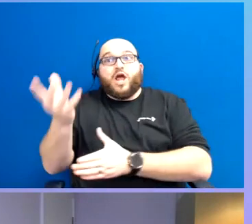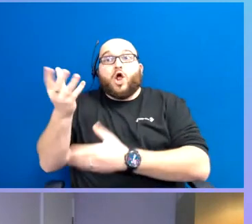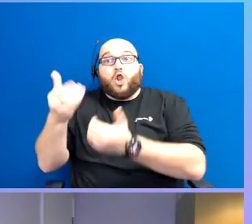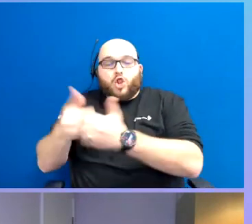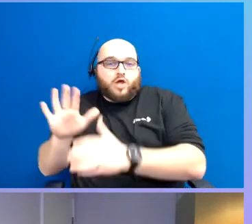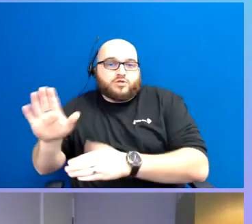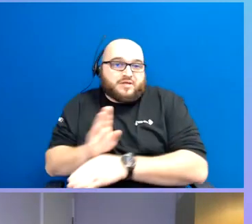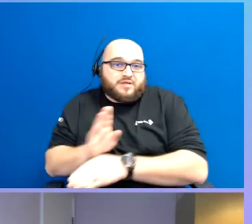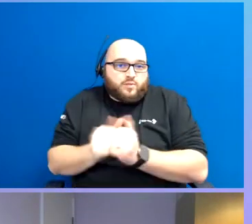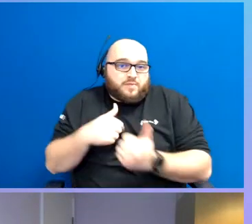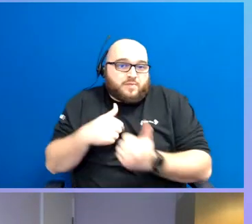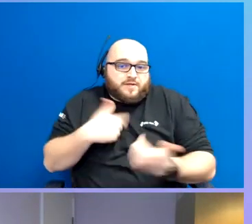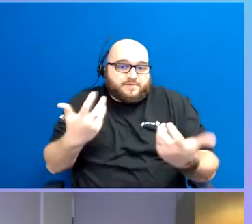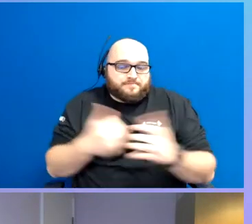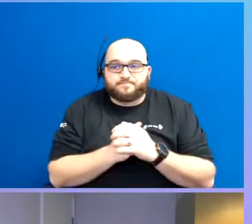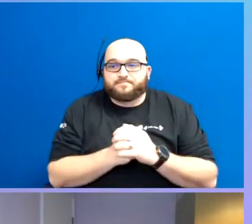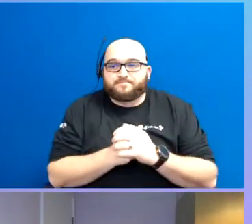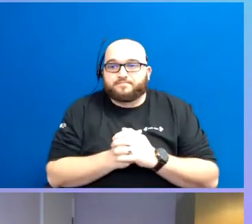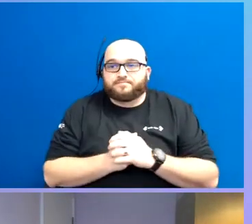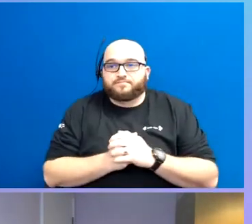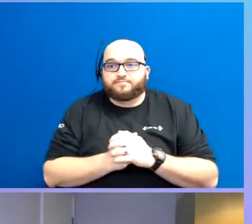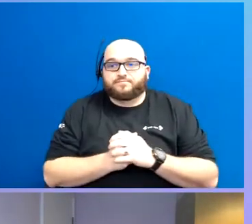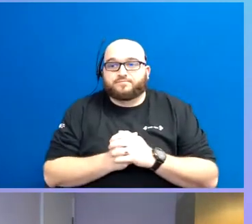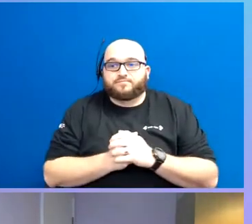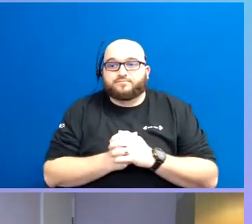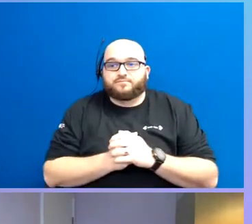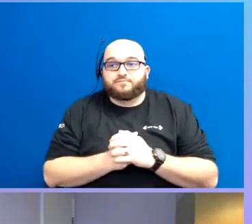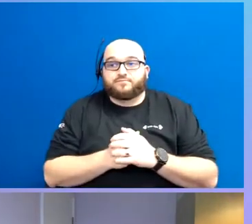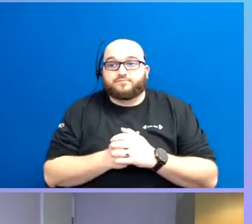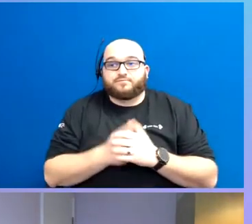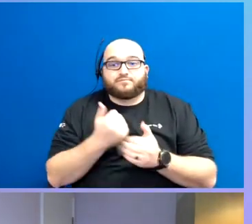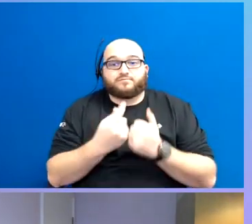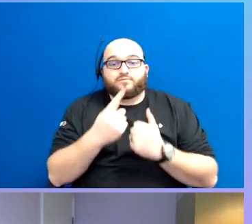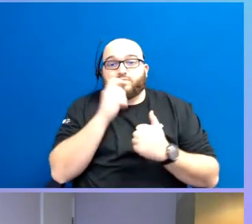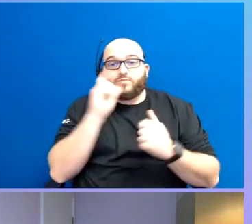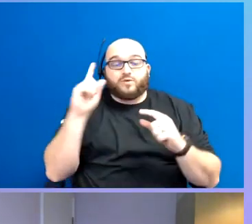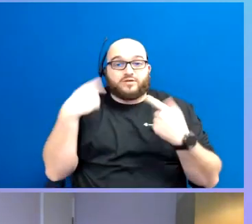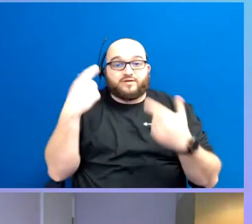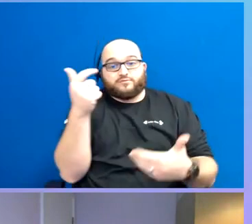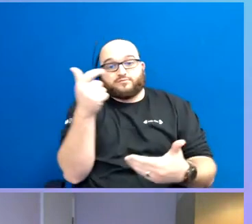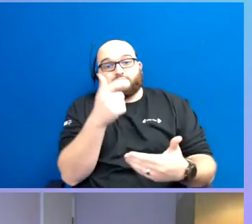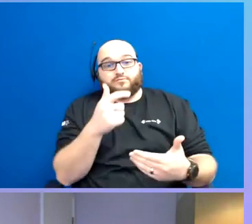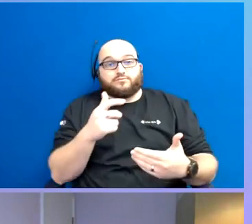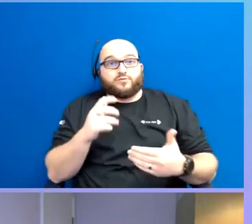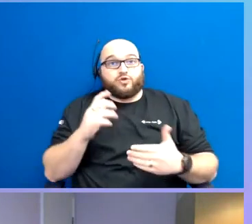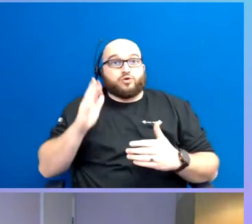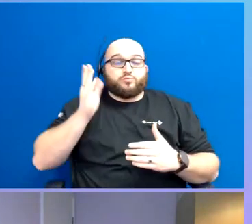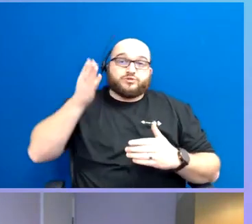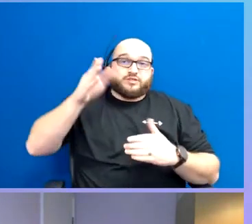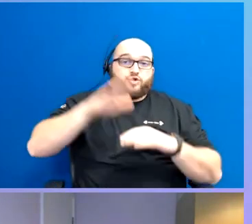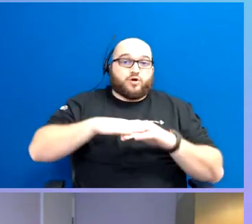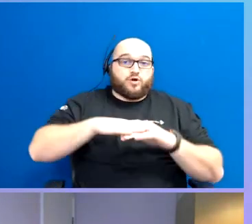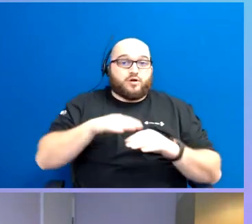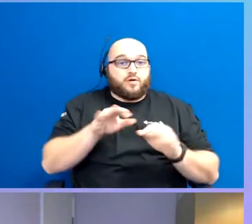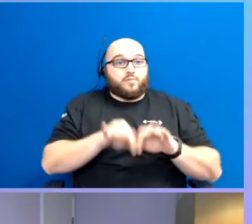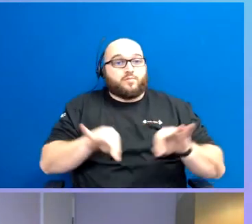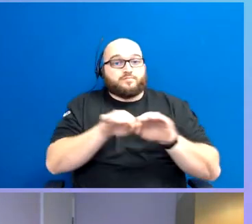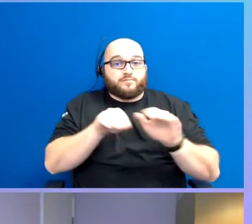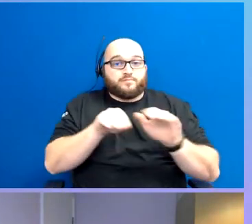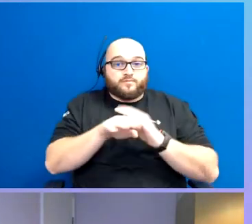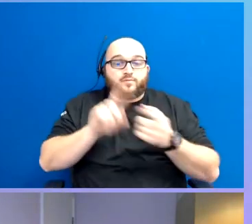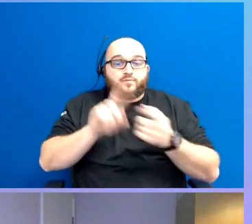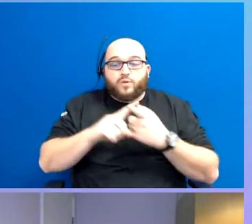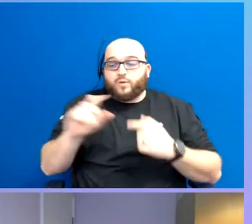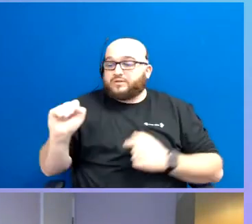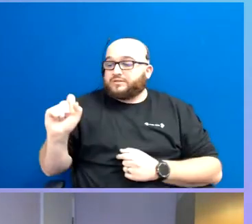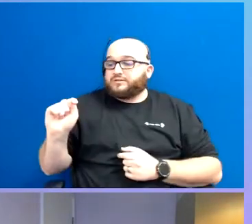So after watching that, everyone who has ever presented the importance of accessibility to a stakeholder